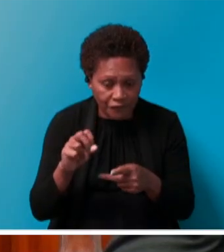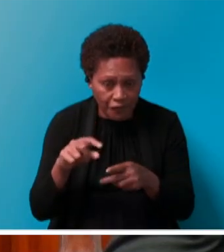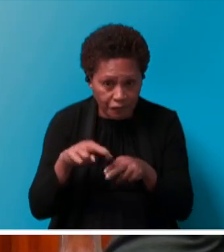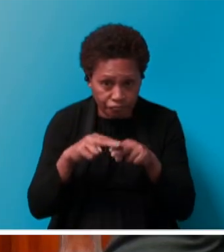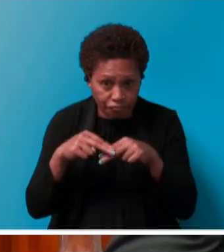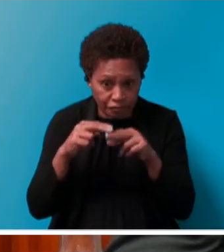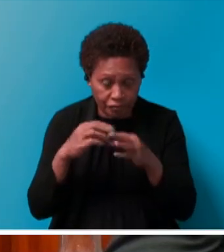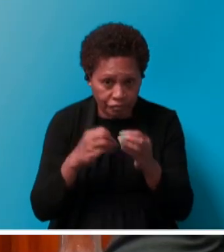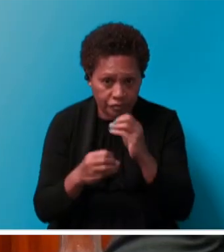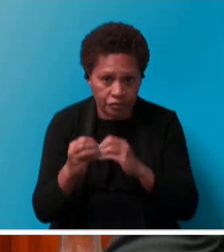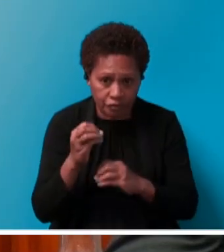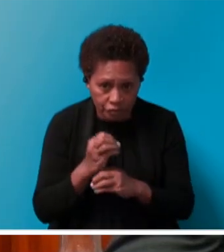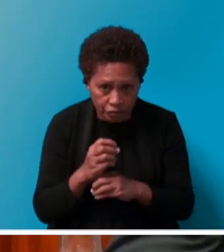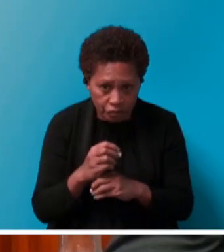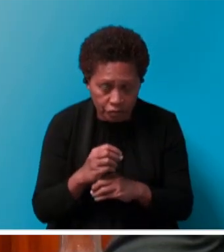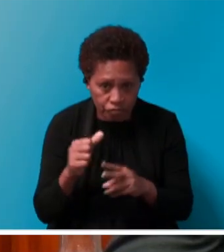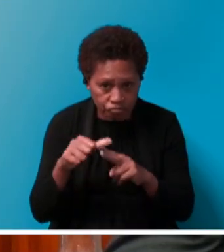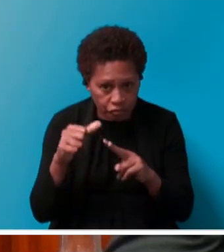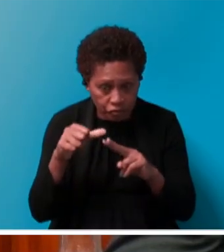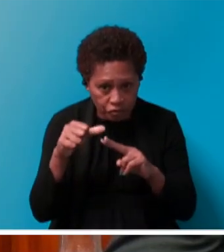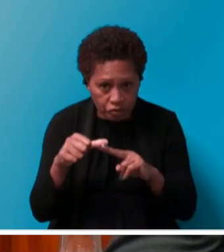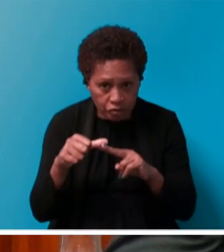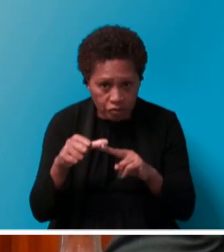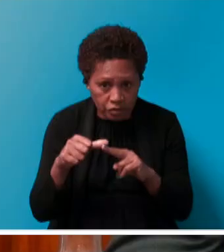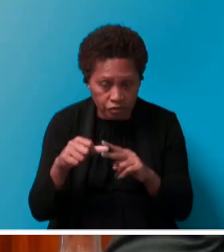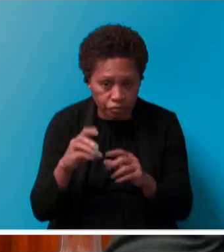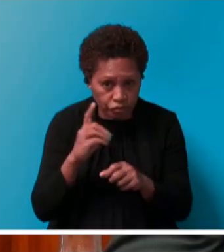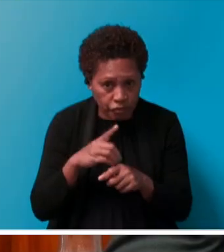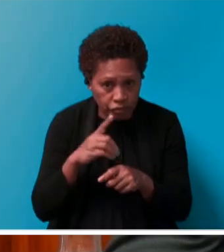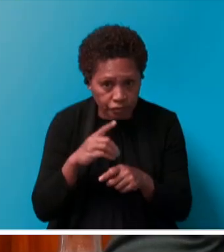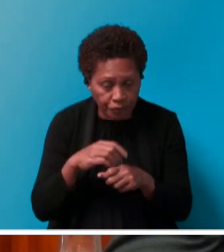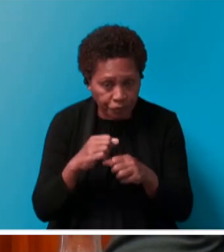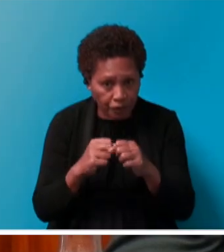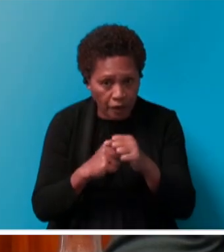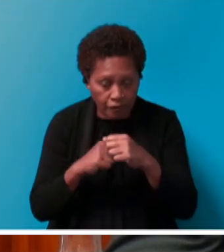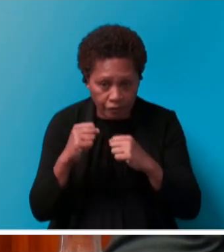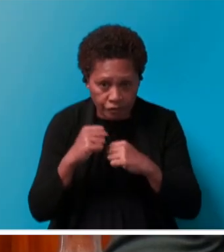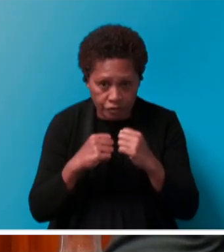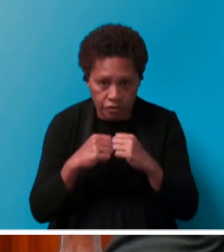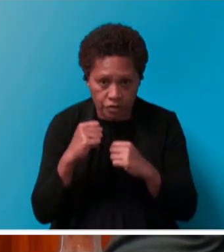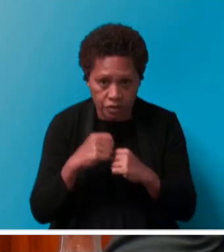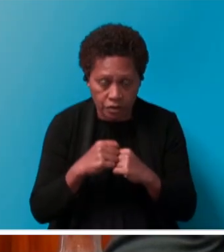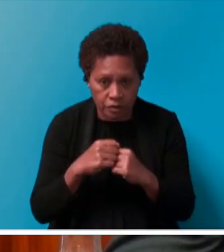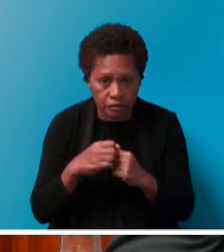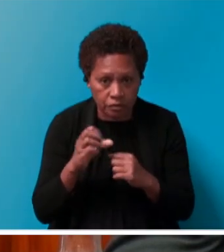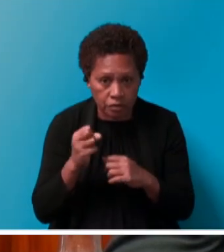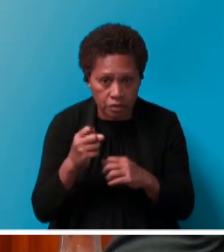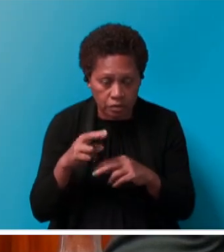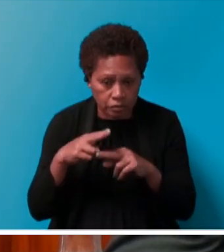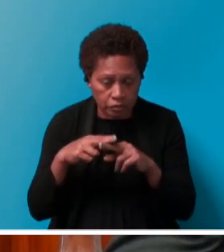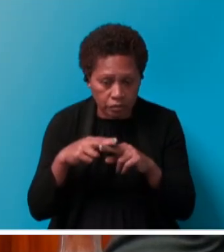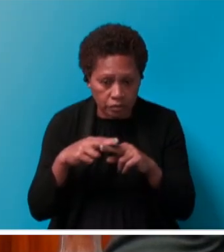necessary legislative reforms, digital infrastructure, and the funding model to make FIPO a world-class